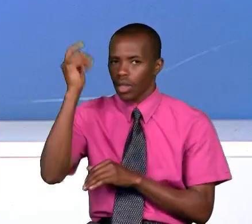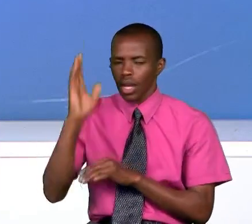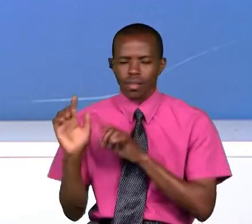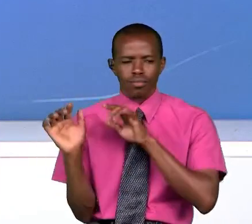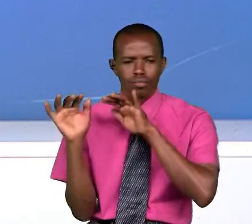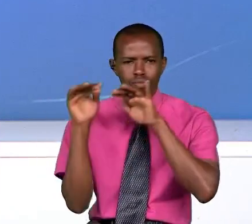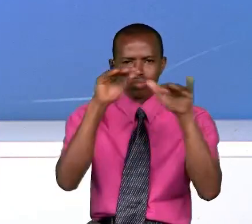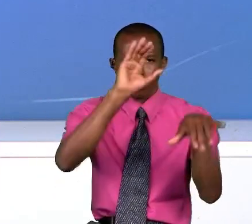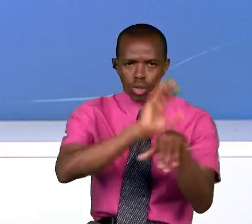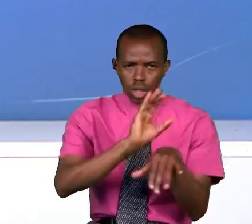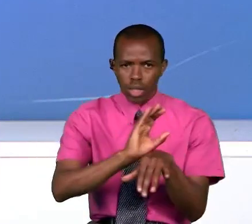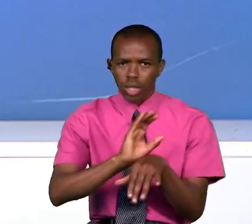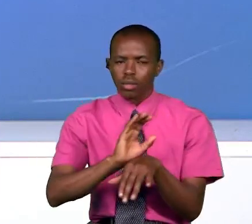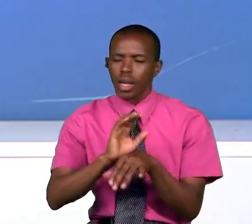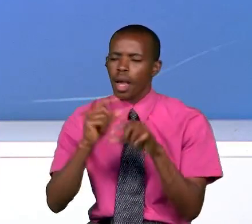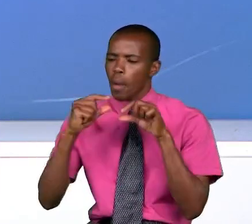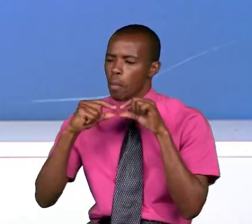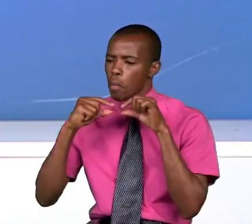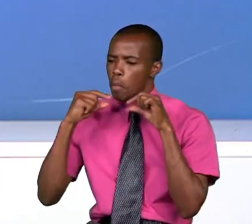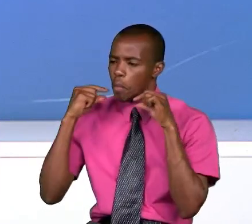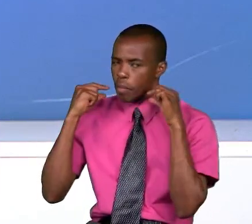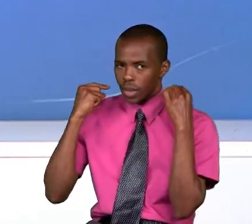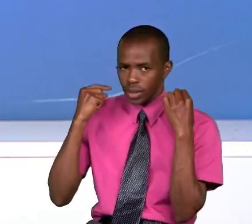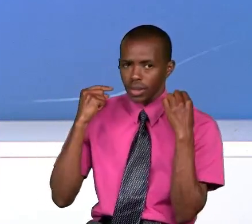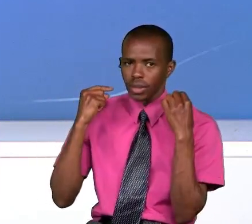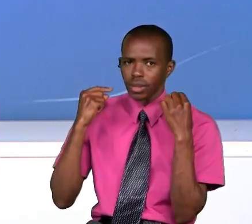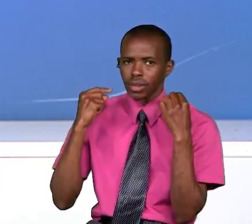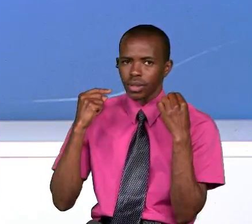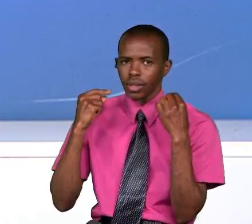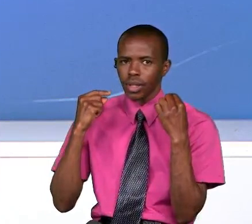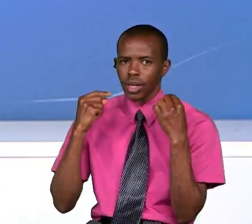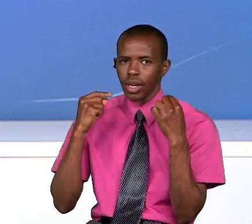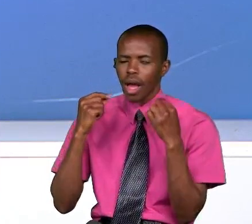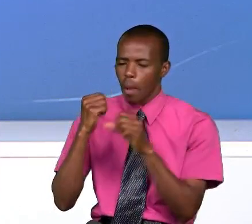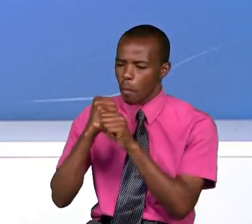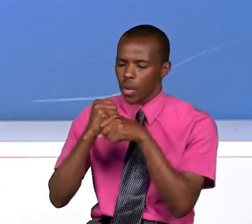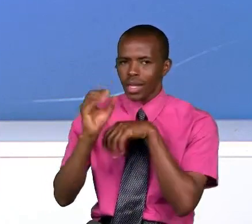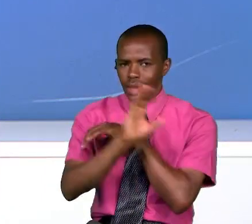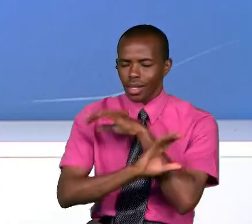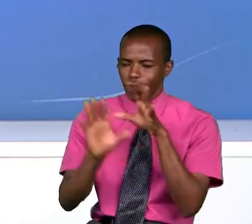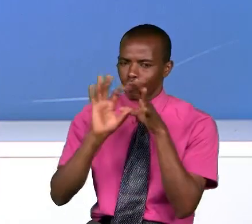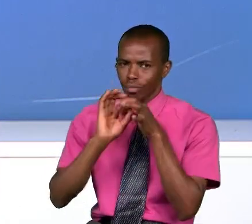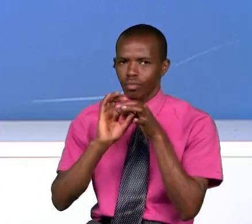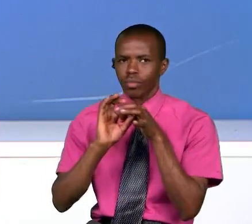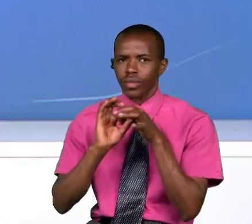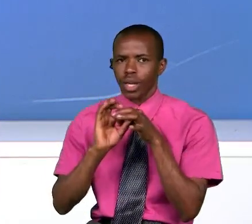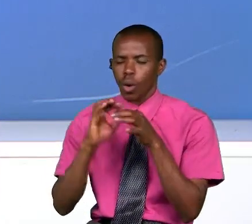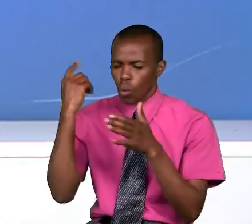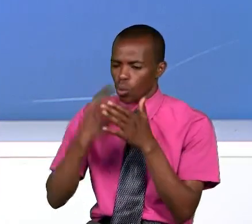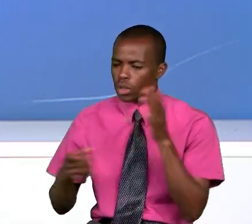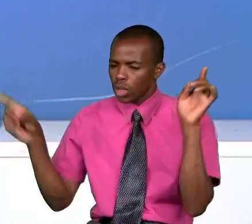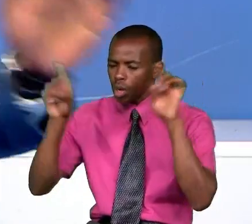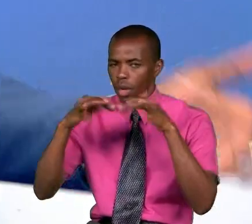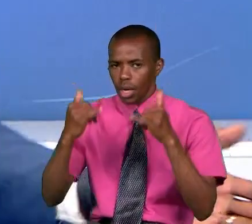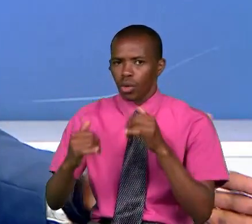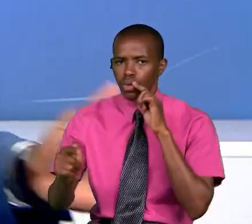I can tell you the work that the pastors have, it has really, really, really kept this country together. Mm. So the final bit that is happening right now, we